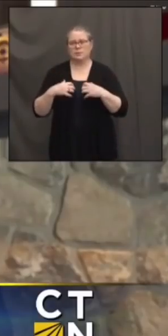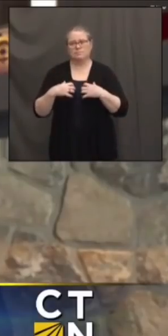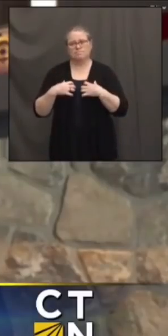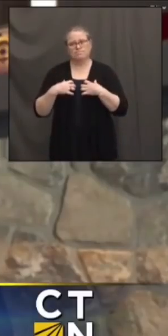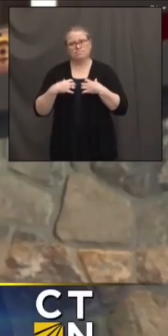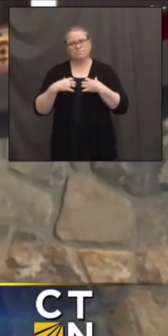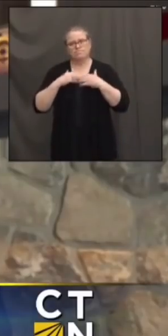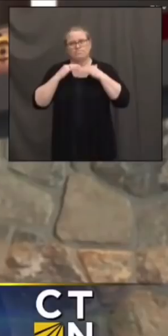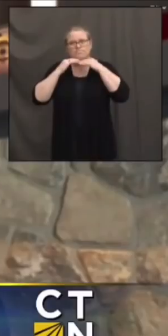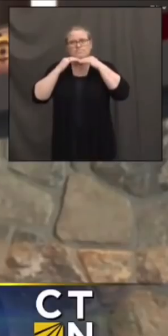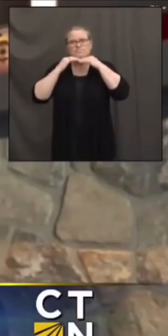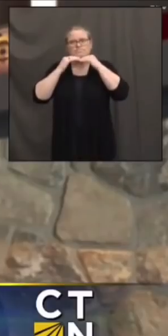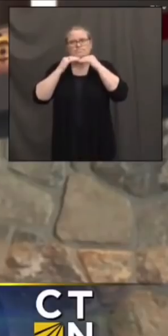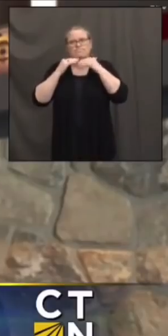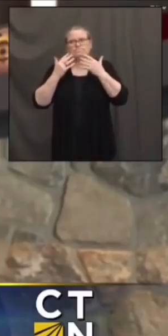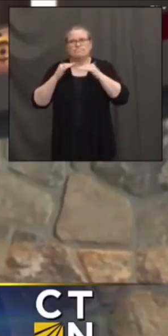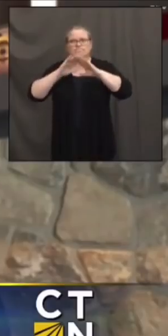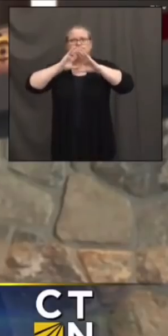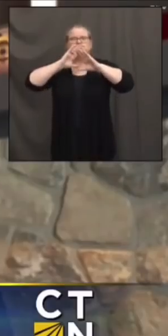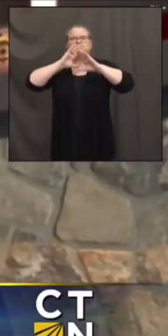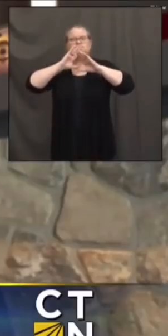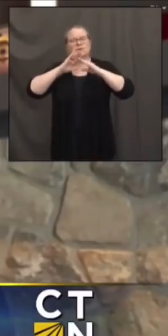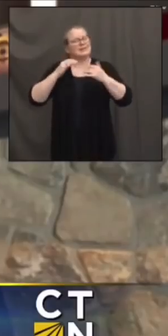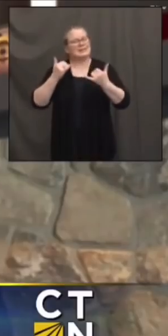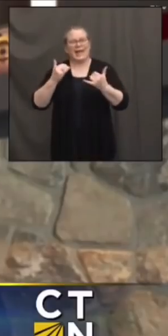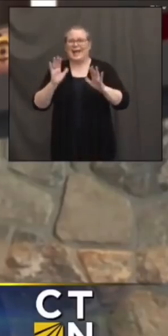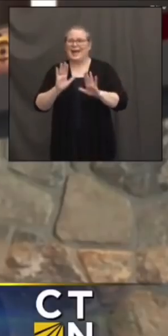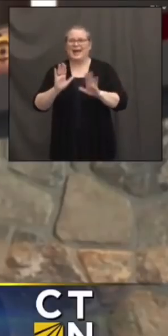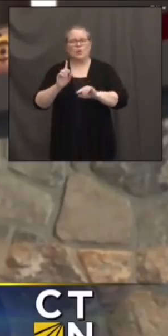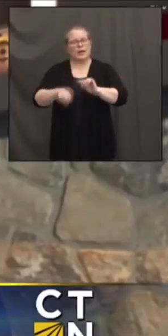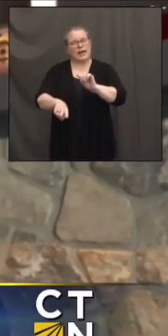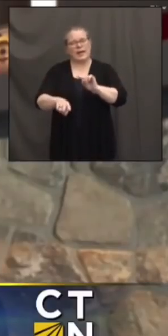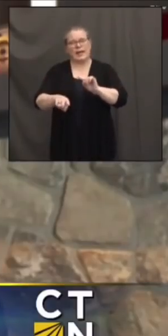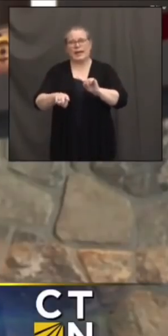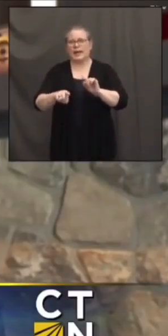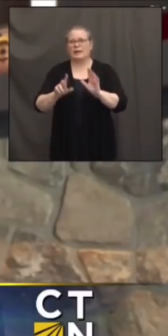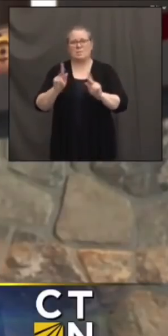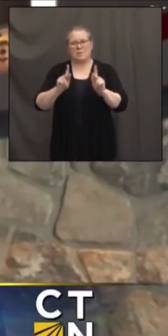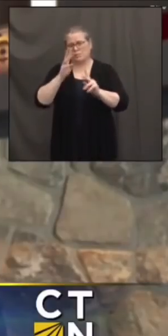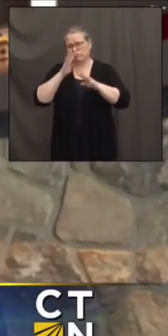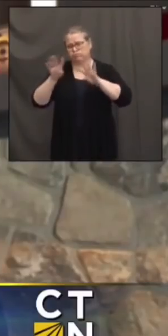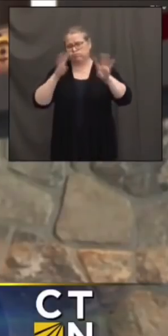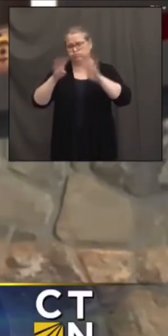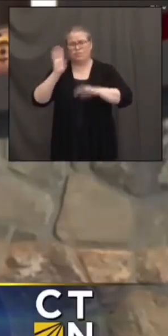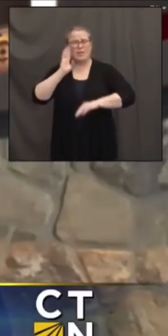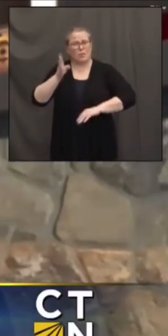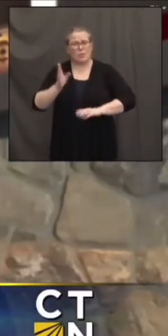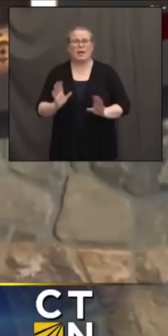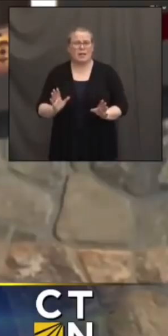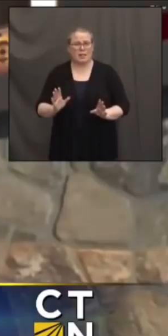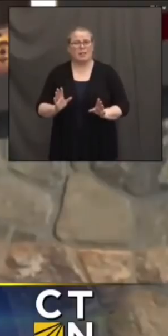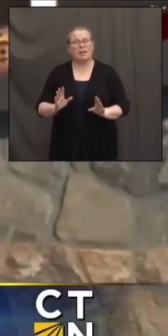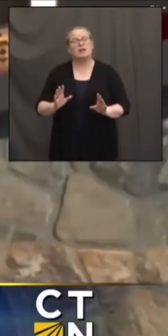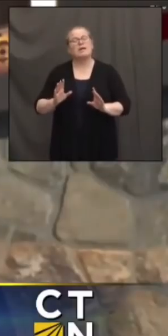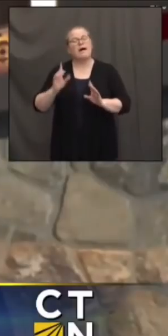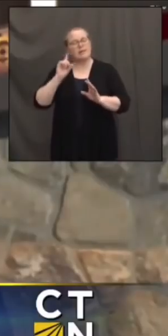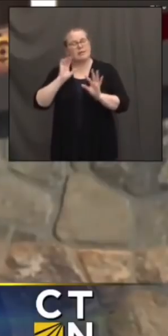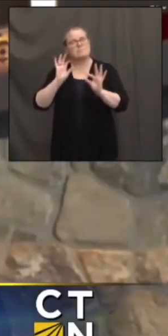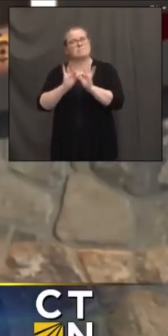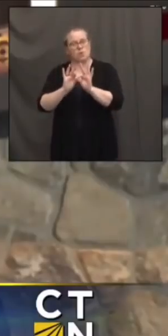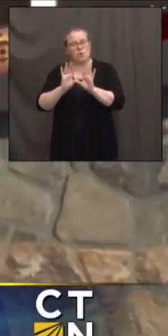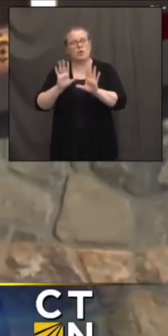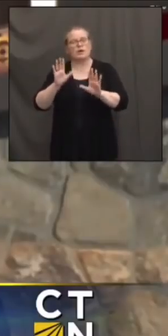do all the things that you were doing back in January. Now, that's not going to work. People are going to just ignore the public health guidance. I think the prudent thing to do is to